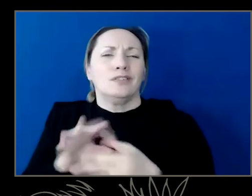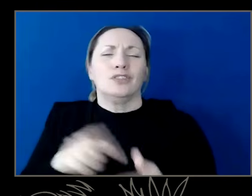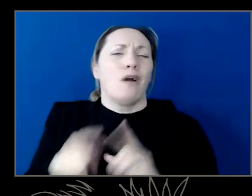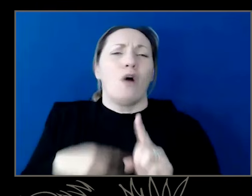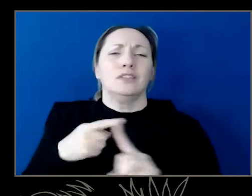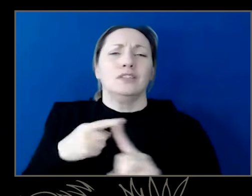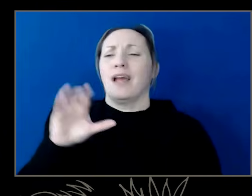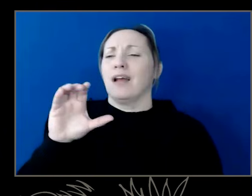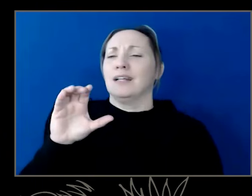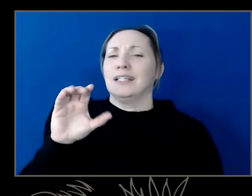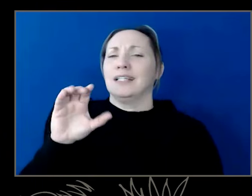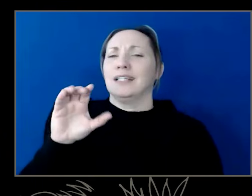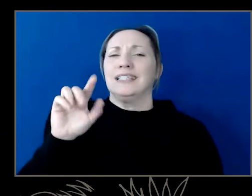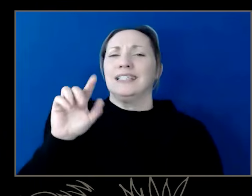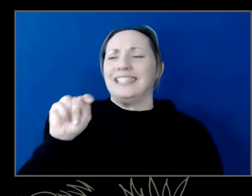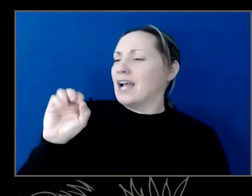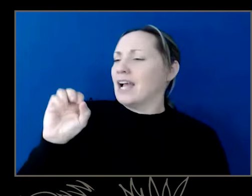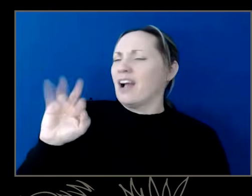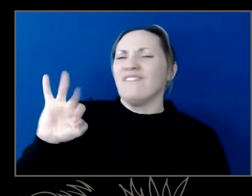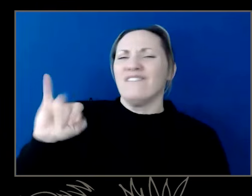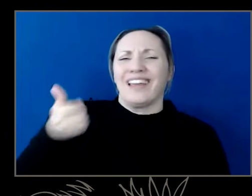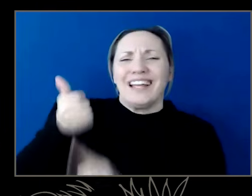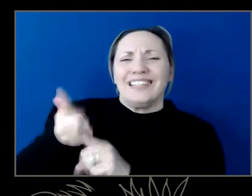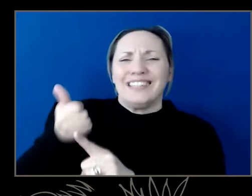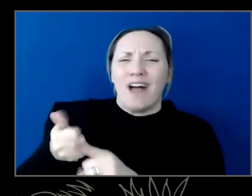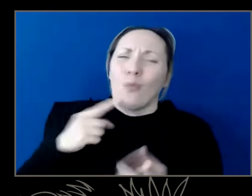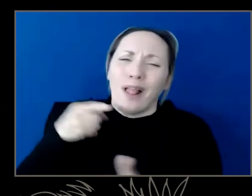config itself. It's more or less just